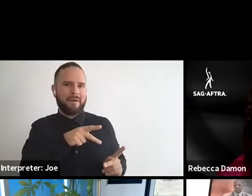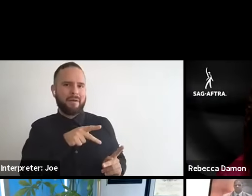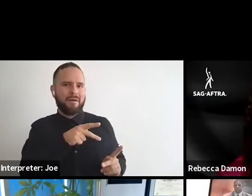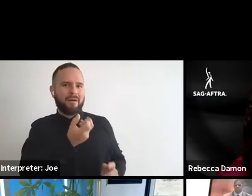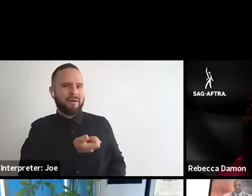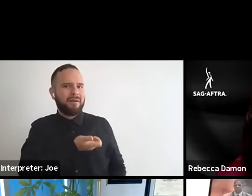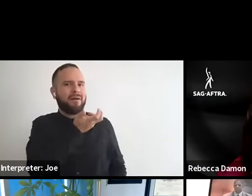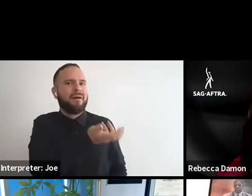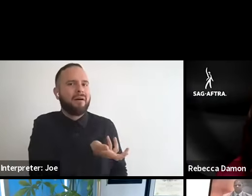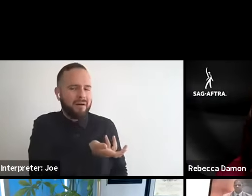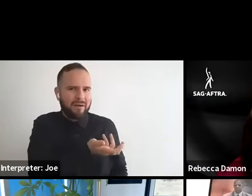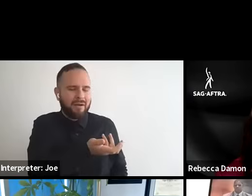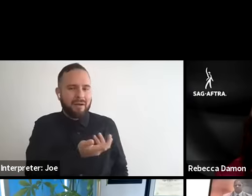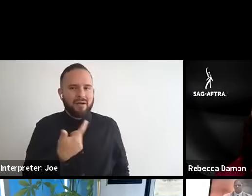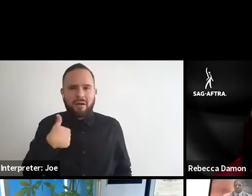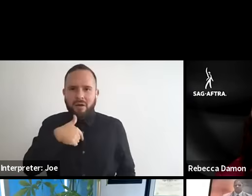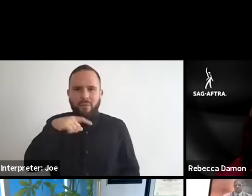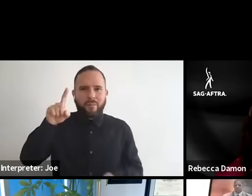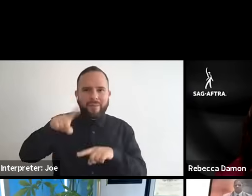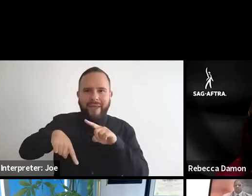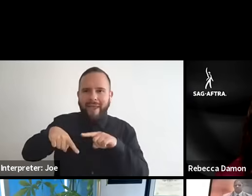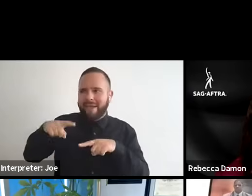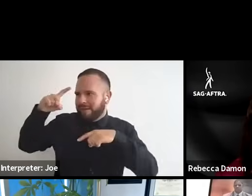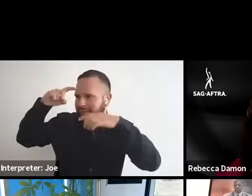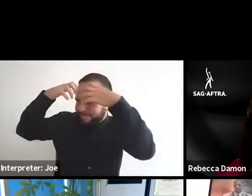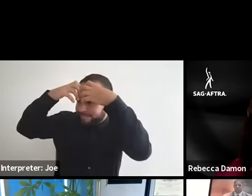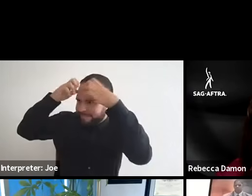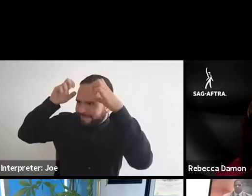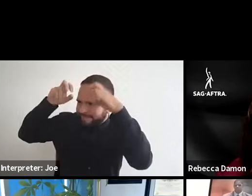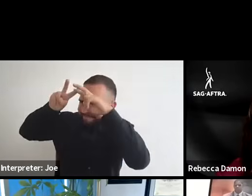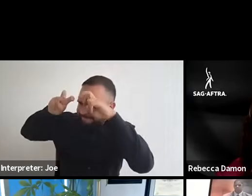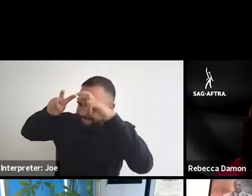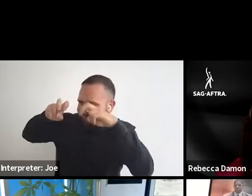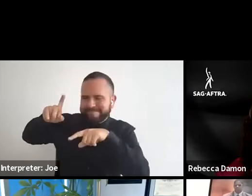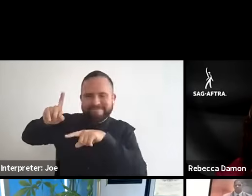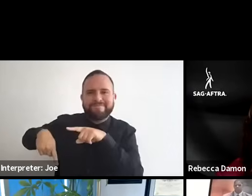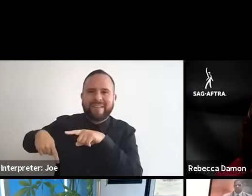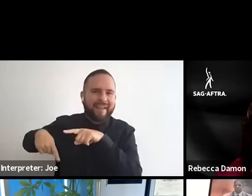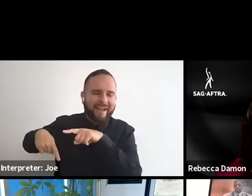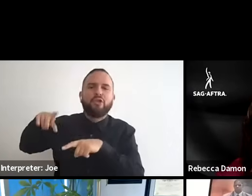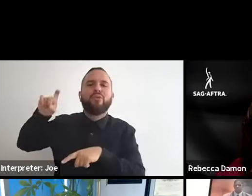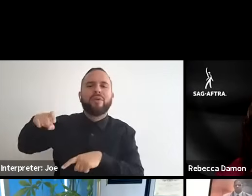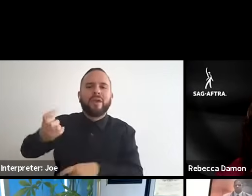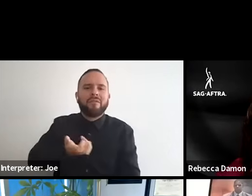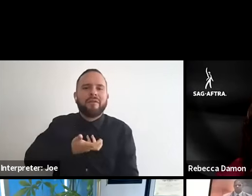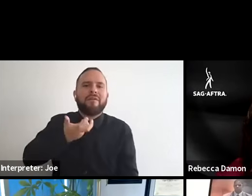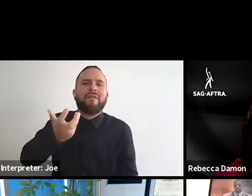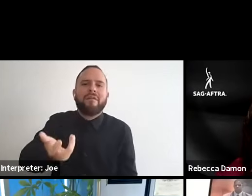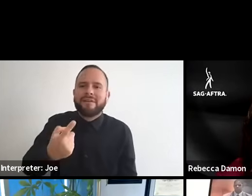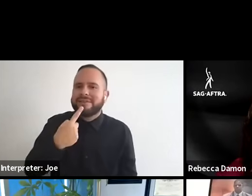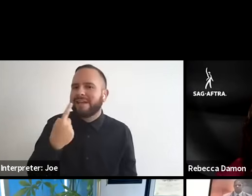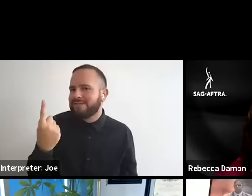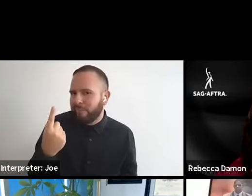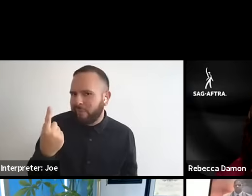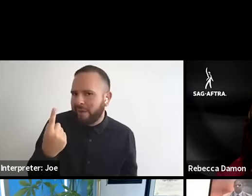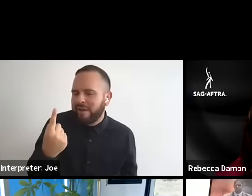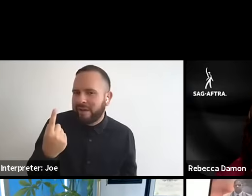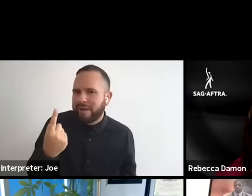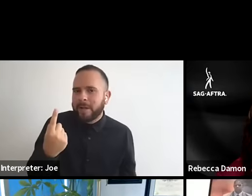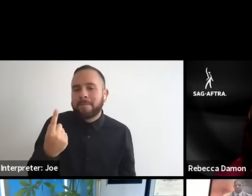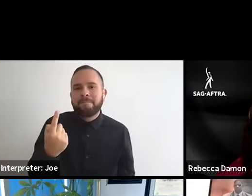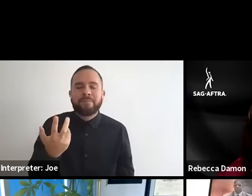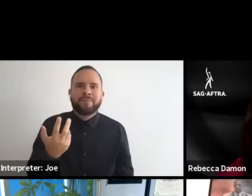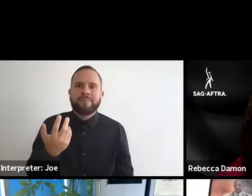you're unhappy with something, you know, we won't know until you say something. So if you're uncomfortable to say something to your agent